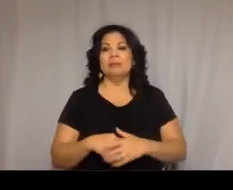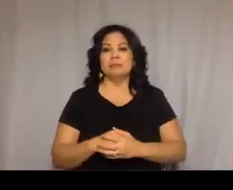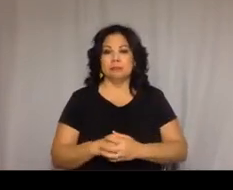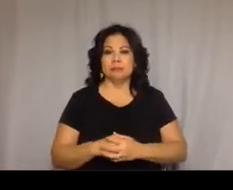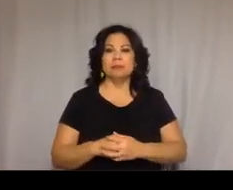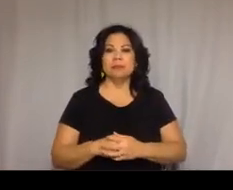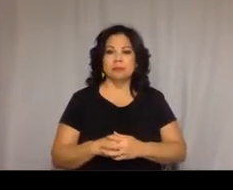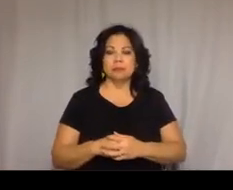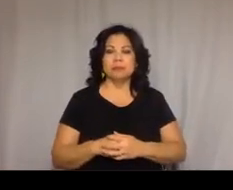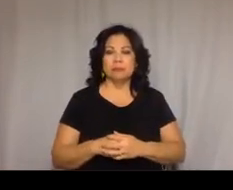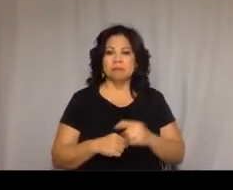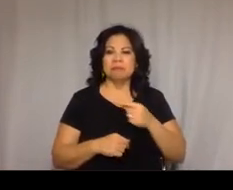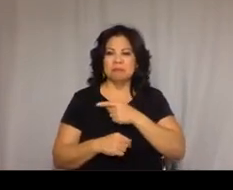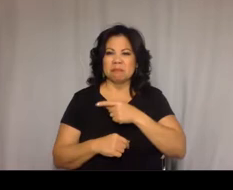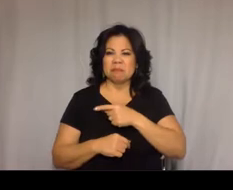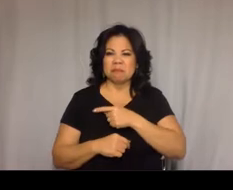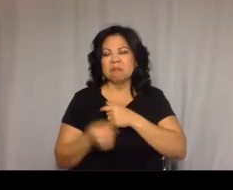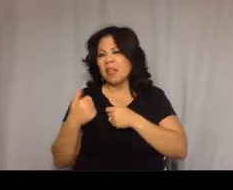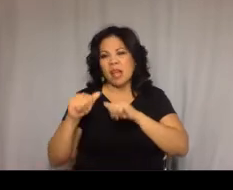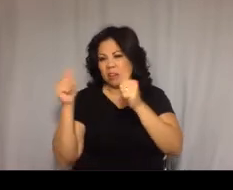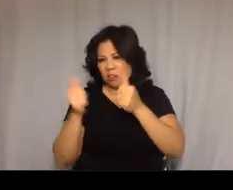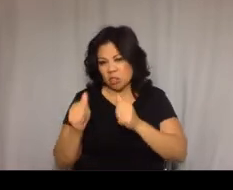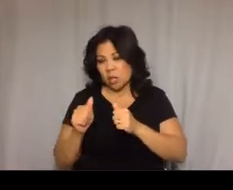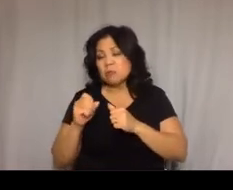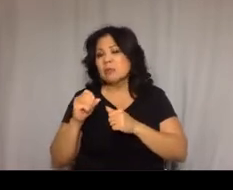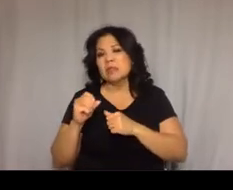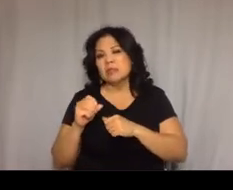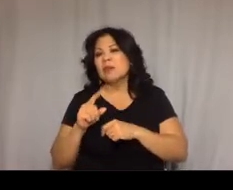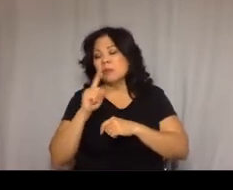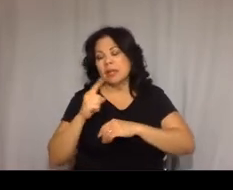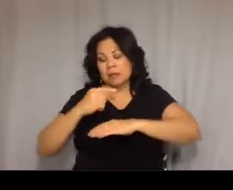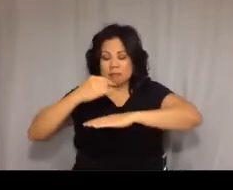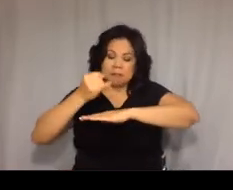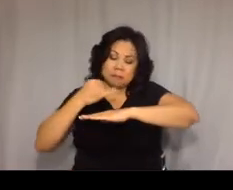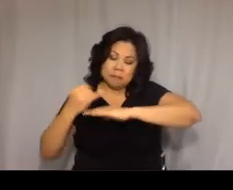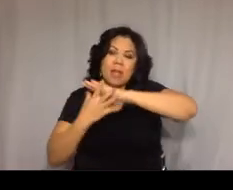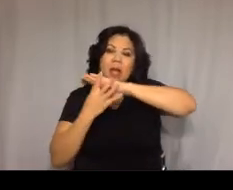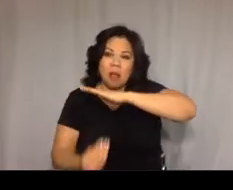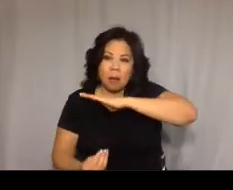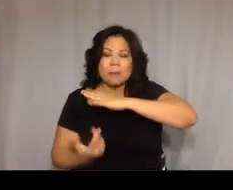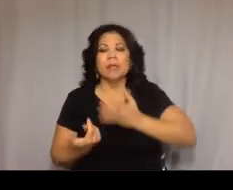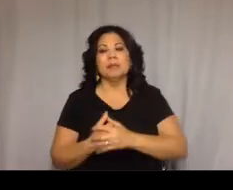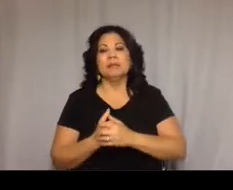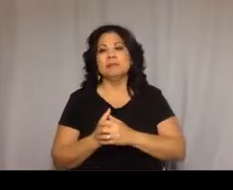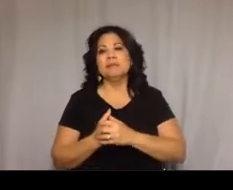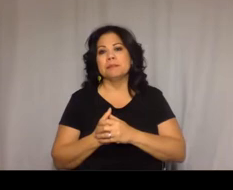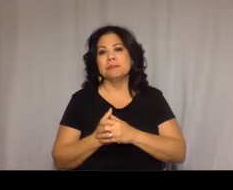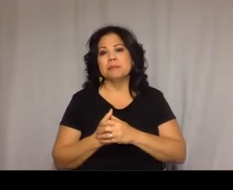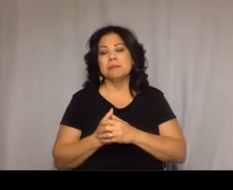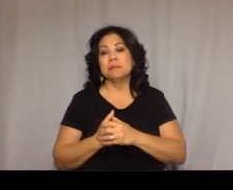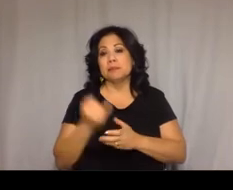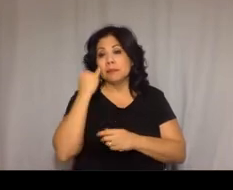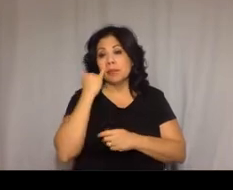can then draw my shapes again on one half of the butterfly. Now, if you prefer to